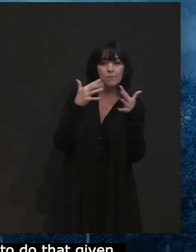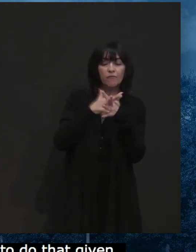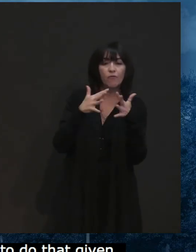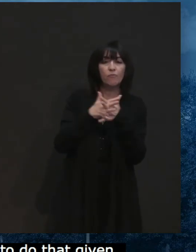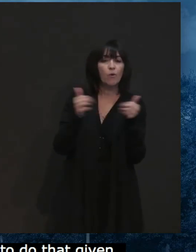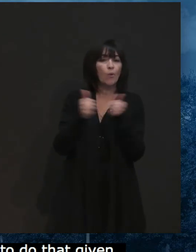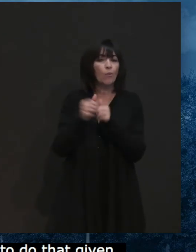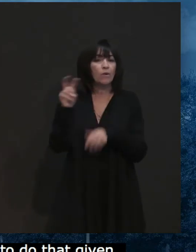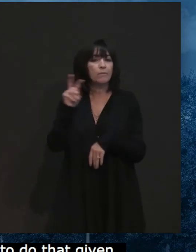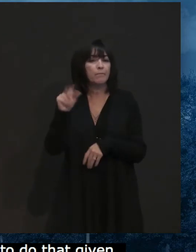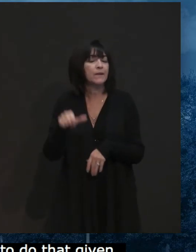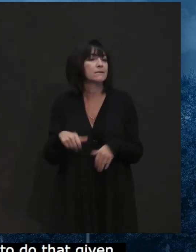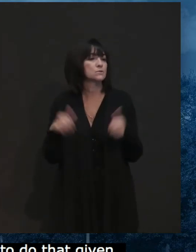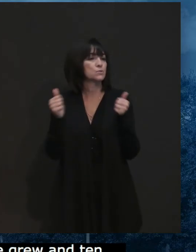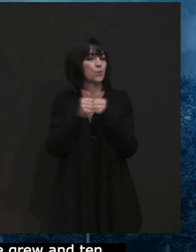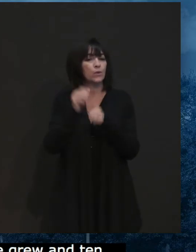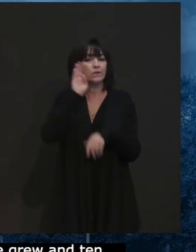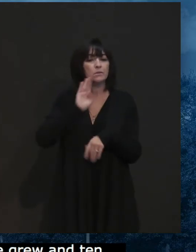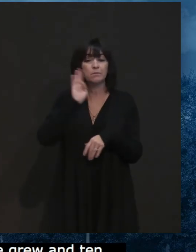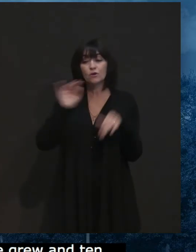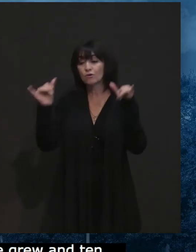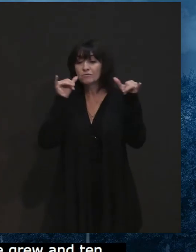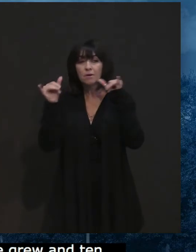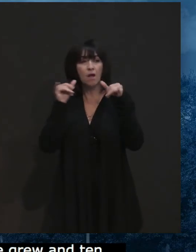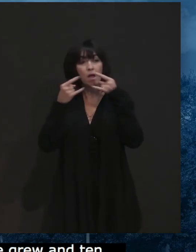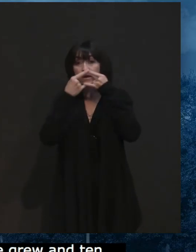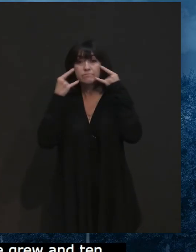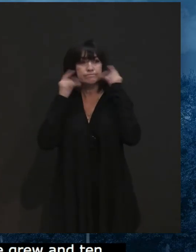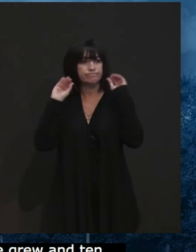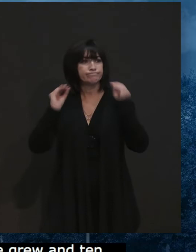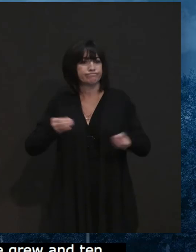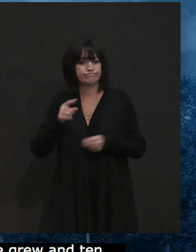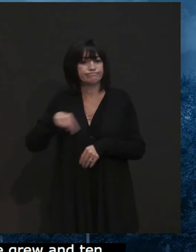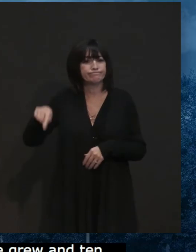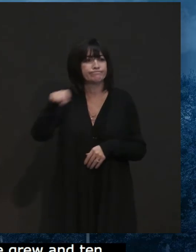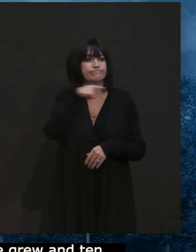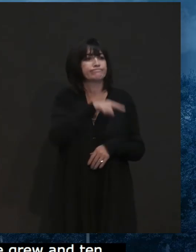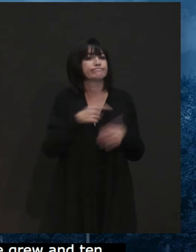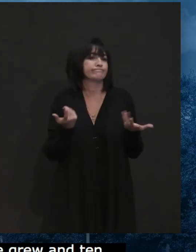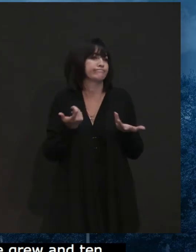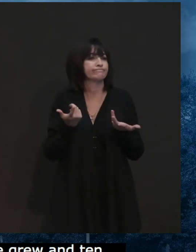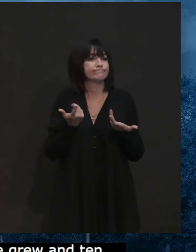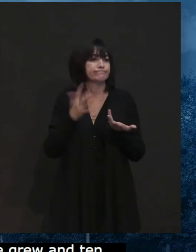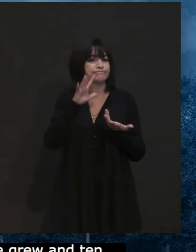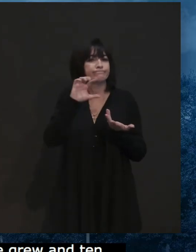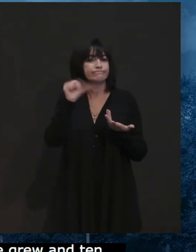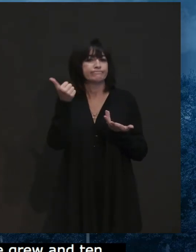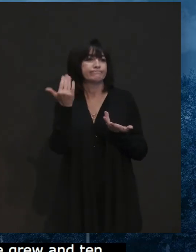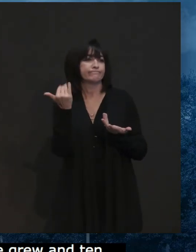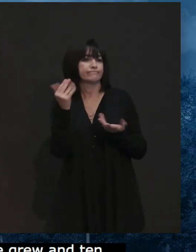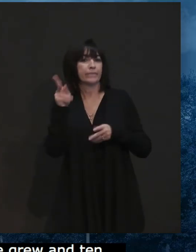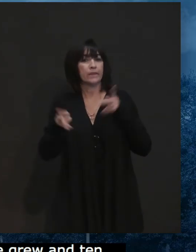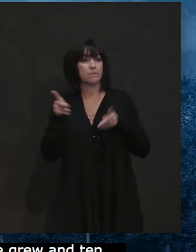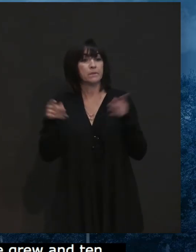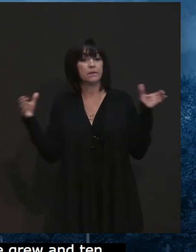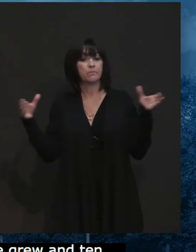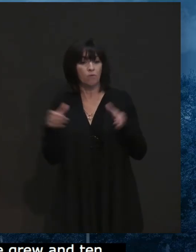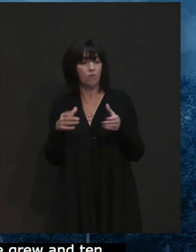it is in a more structured environment outside, particularly outside and outside of the home.